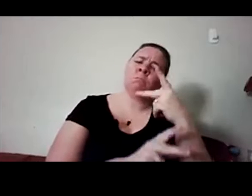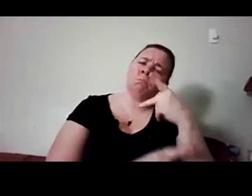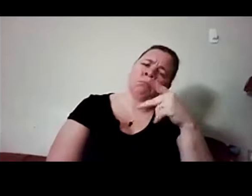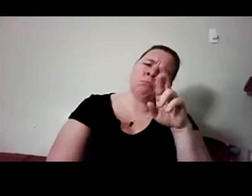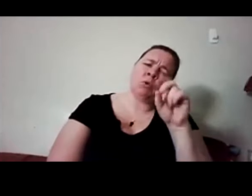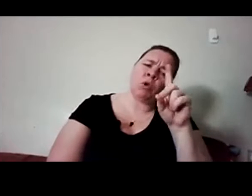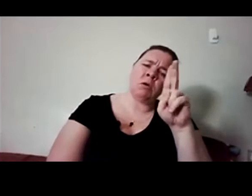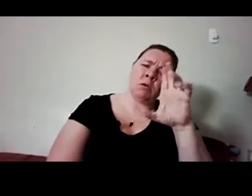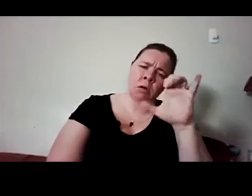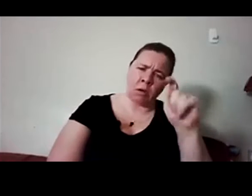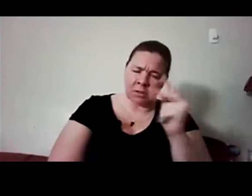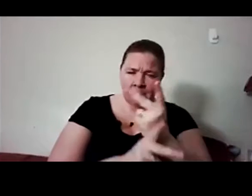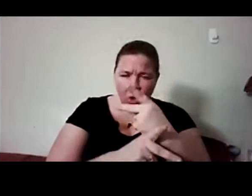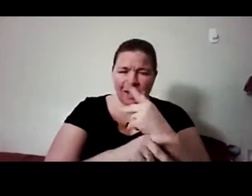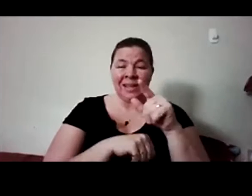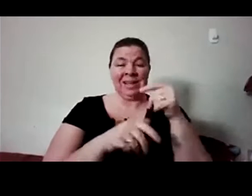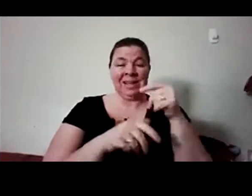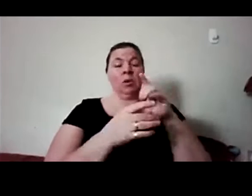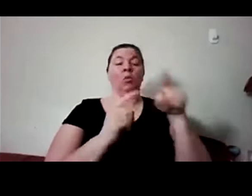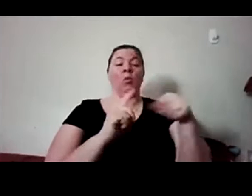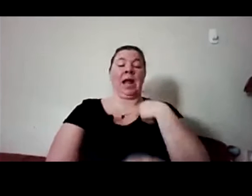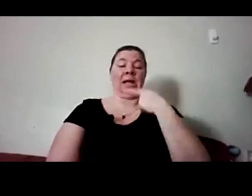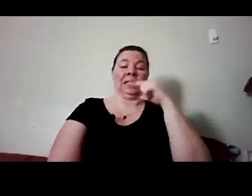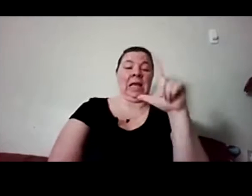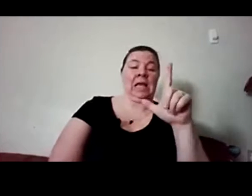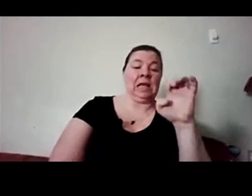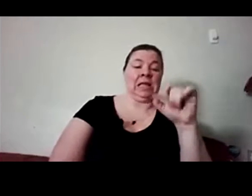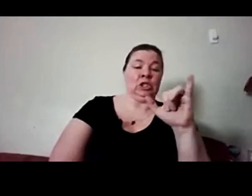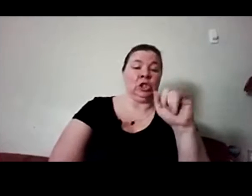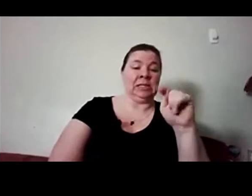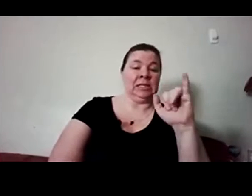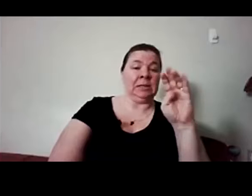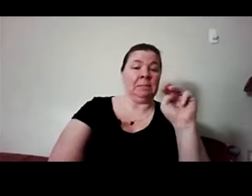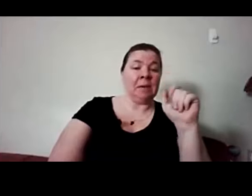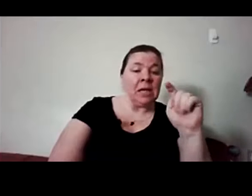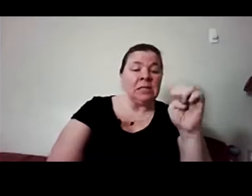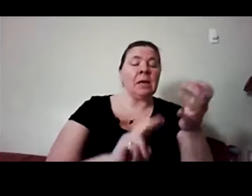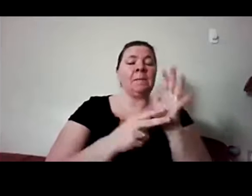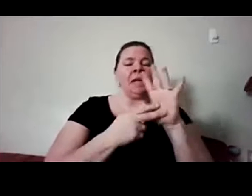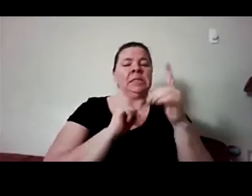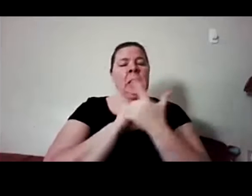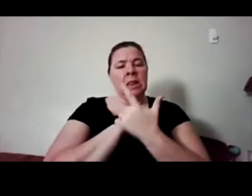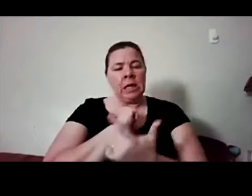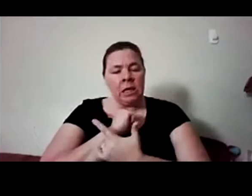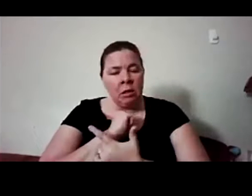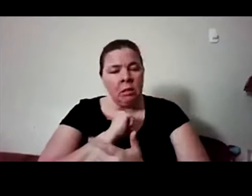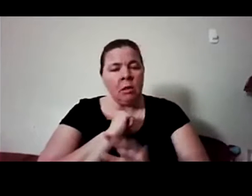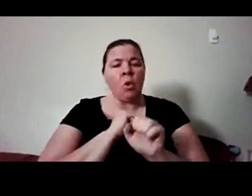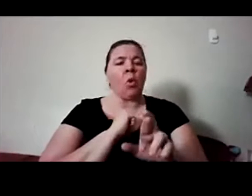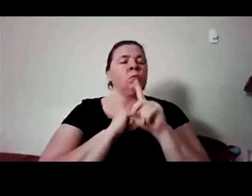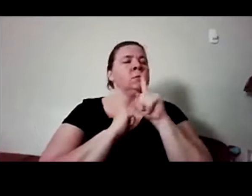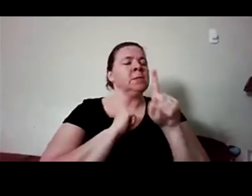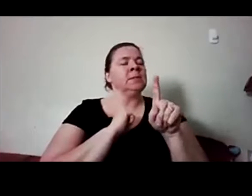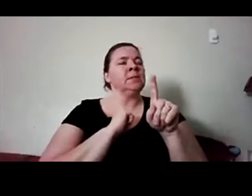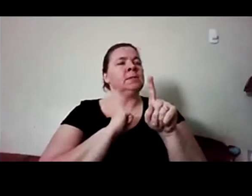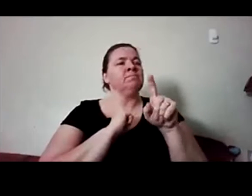By legitimate, I mean legal. By viable, I mean necessary. And folks, that's for